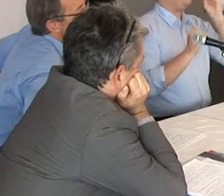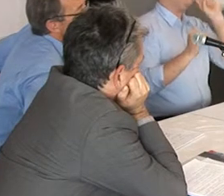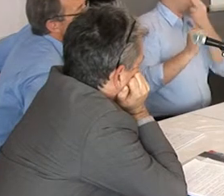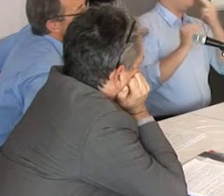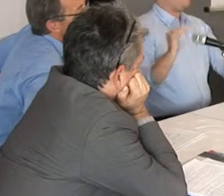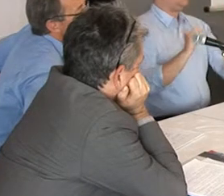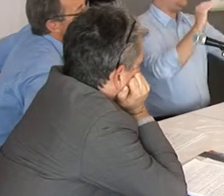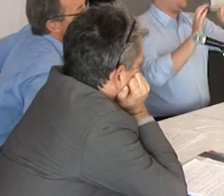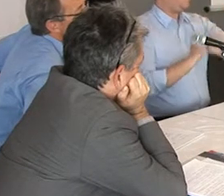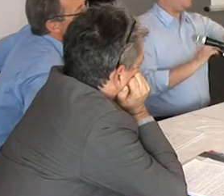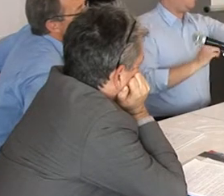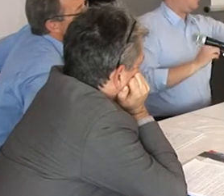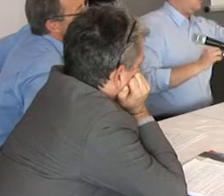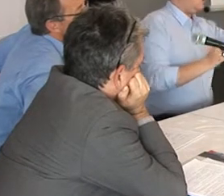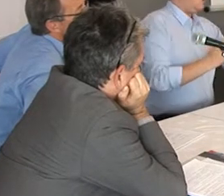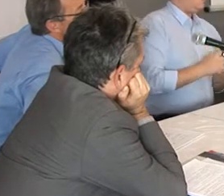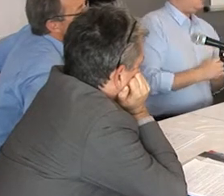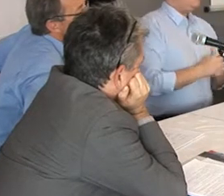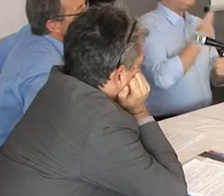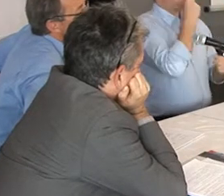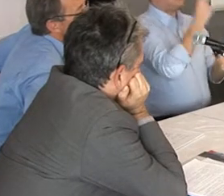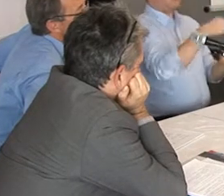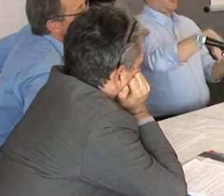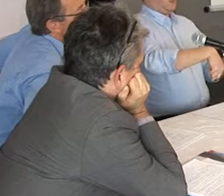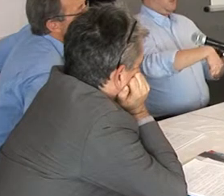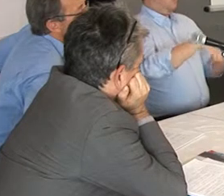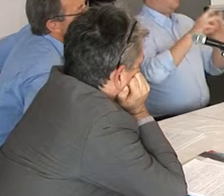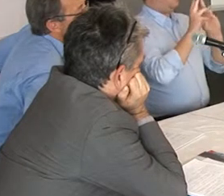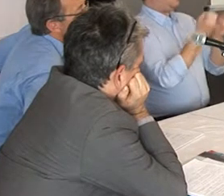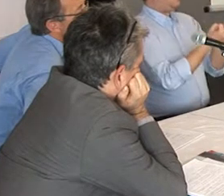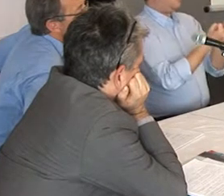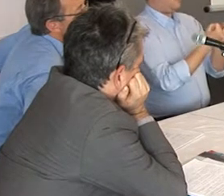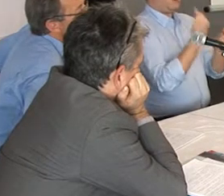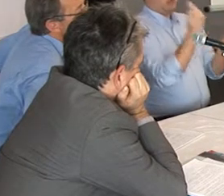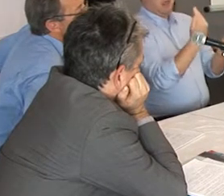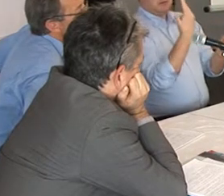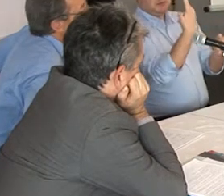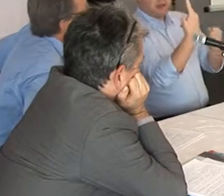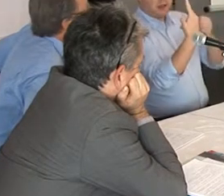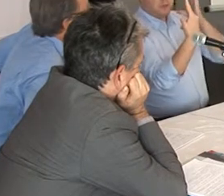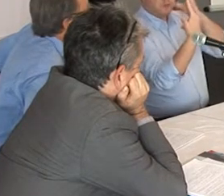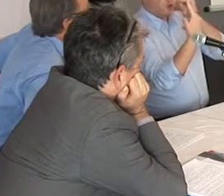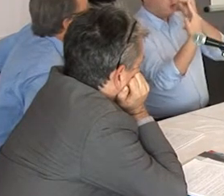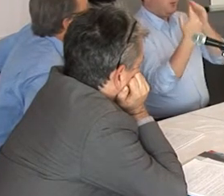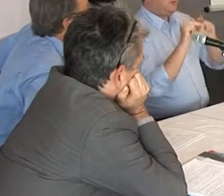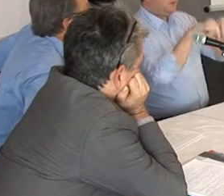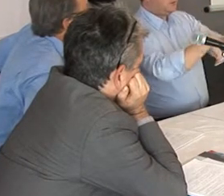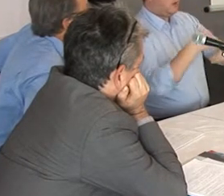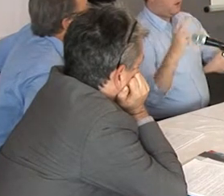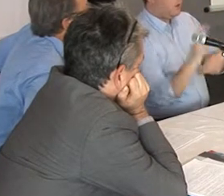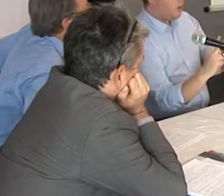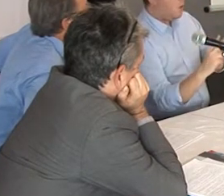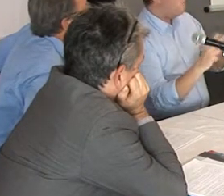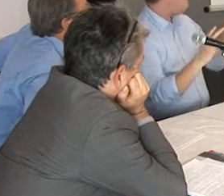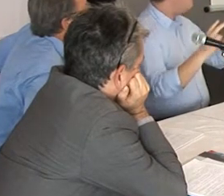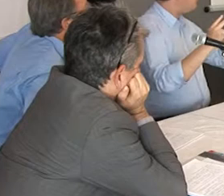work more in the aspects of involving consumers here. I can see at this workshop